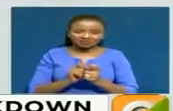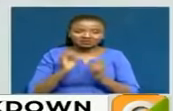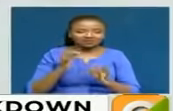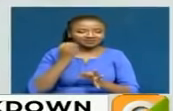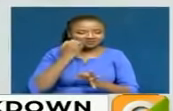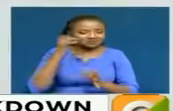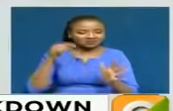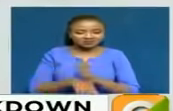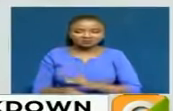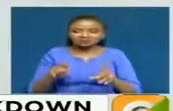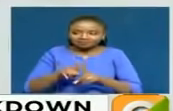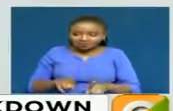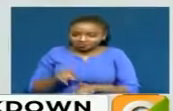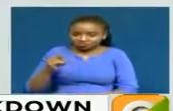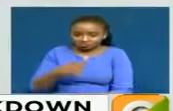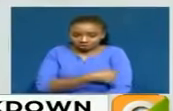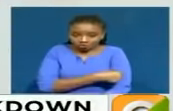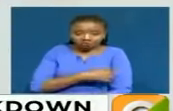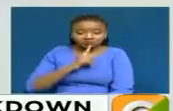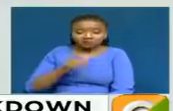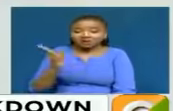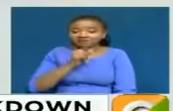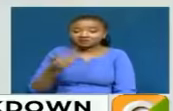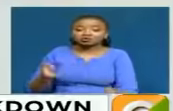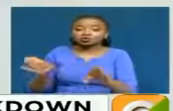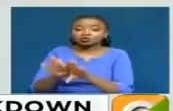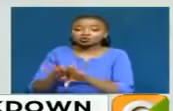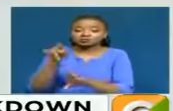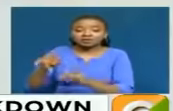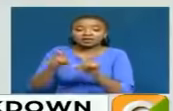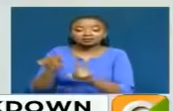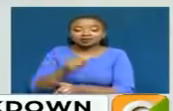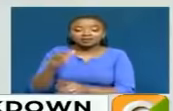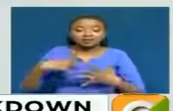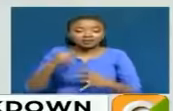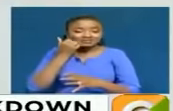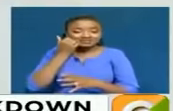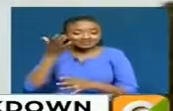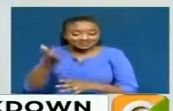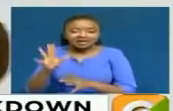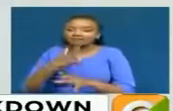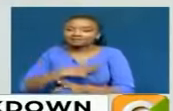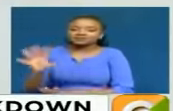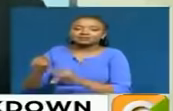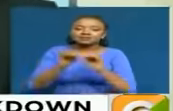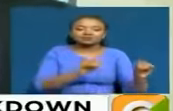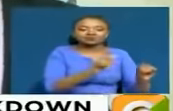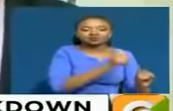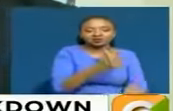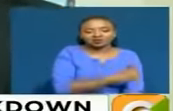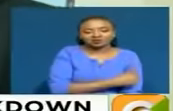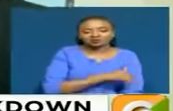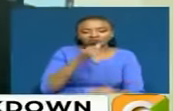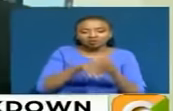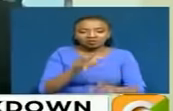care. Further, the hospital has been directed to close the facility and transfer patients within the next 24 hours. When we saw